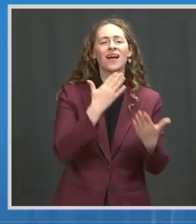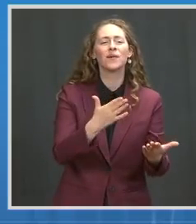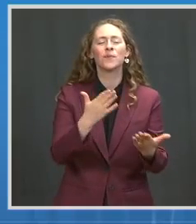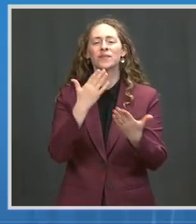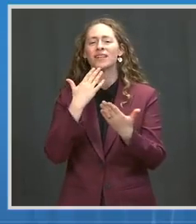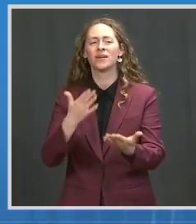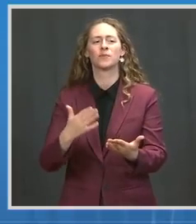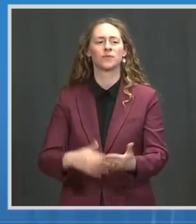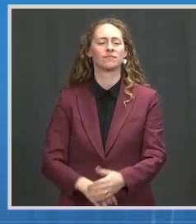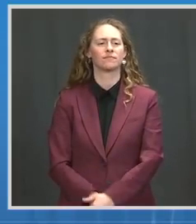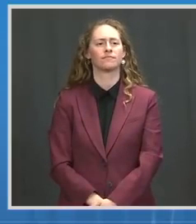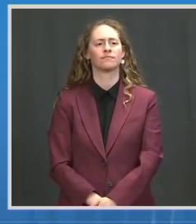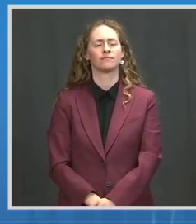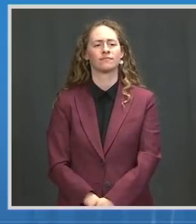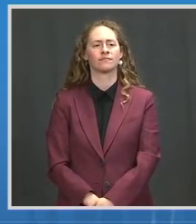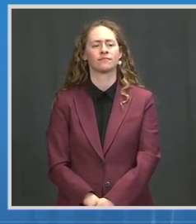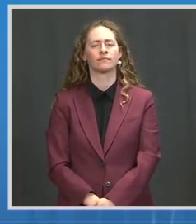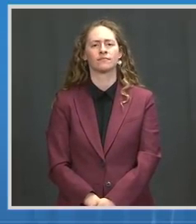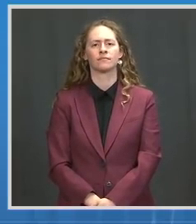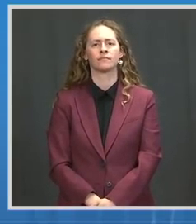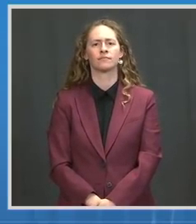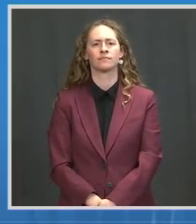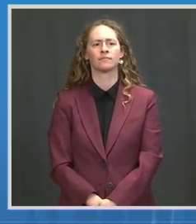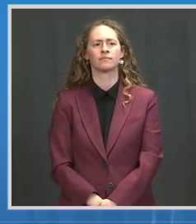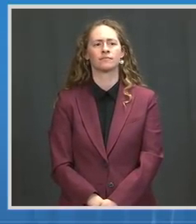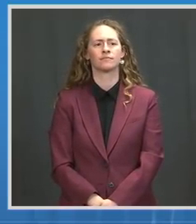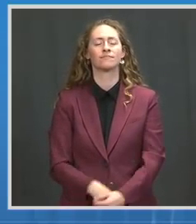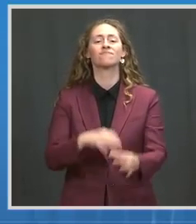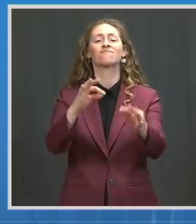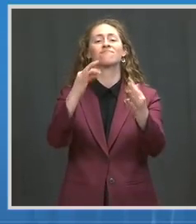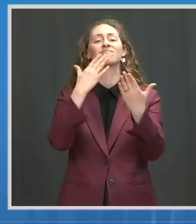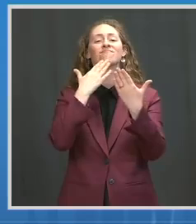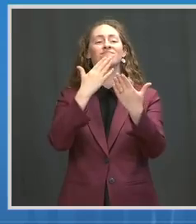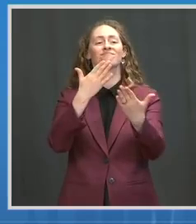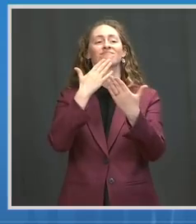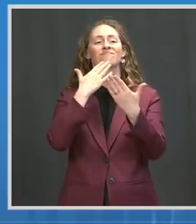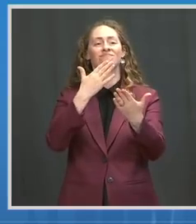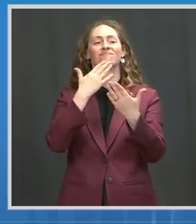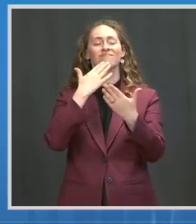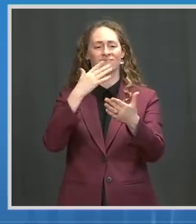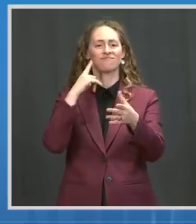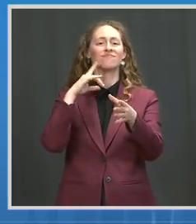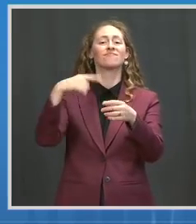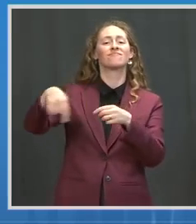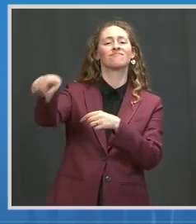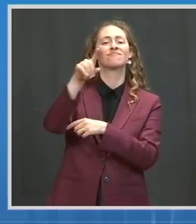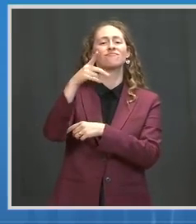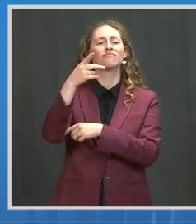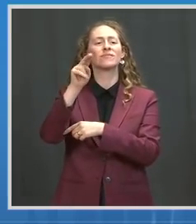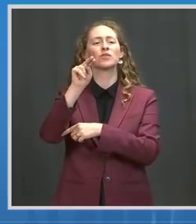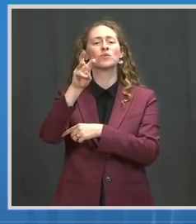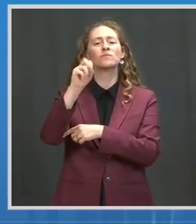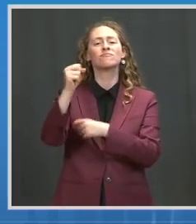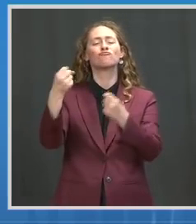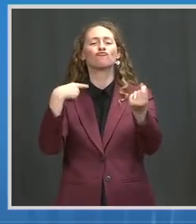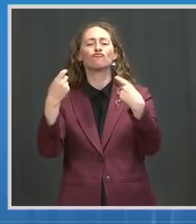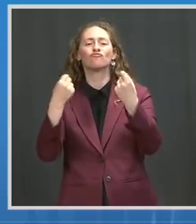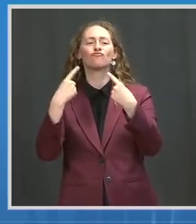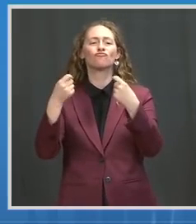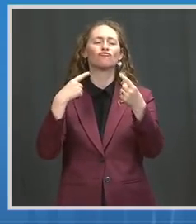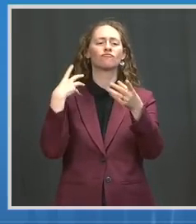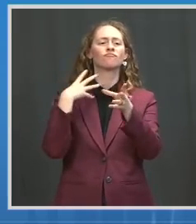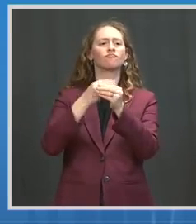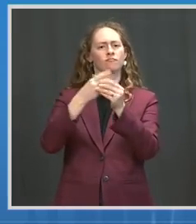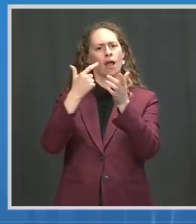the question, and a final thanks to all the press for attending these briefings and in helping us inform